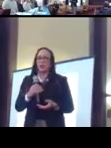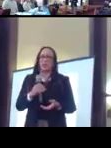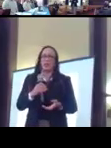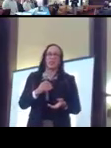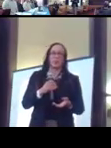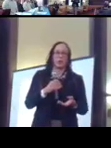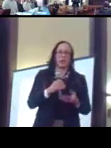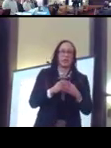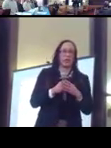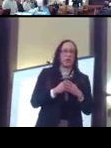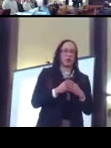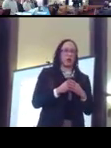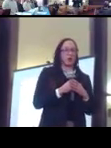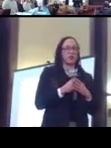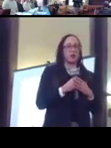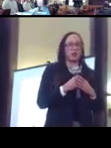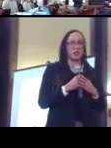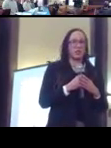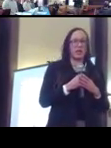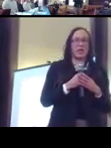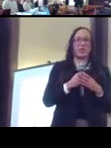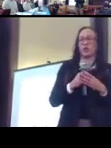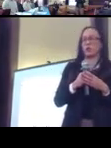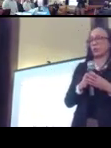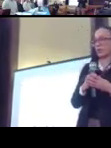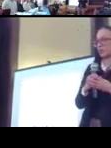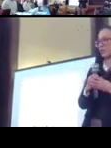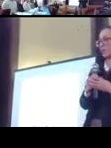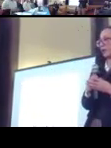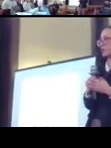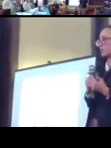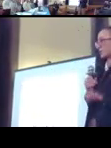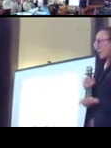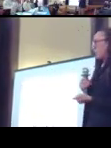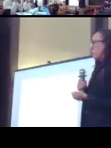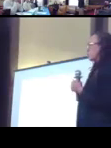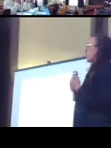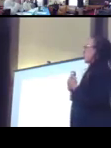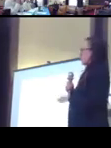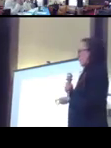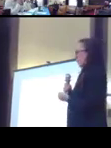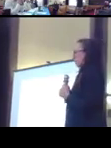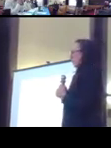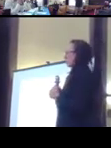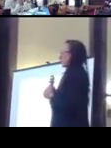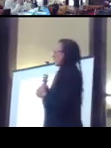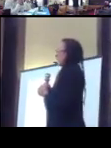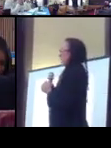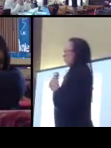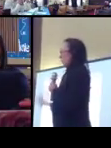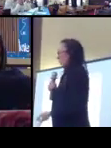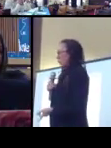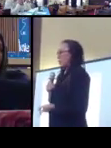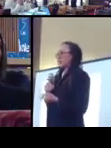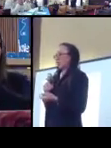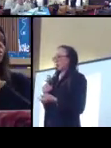are a few areas that in the plan that are referenced on the slide that go into greater detail about specific goals, specific strategies,